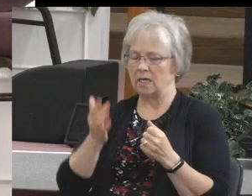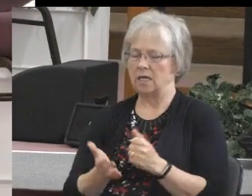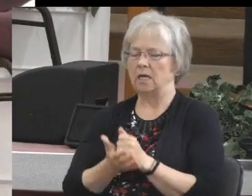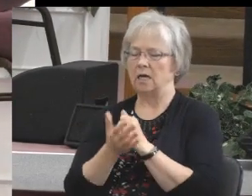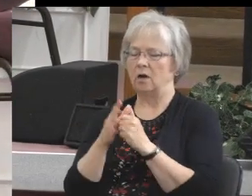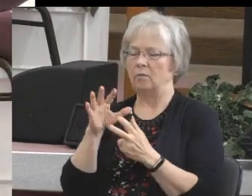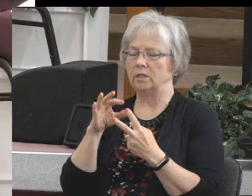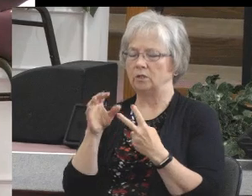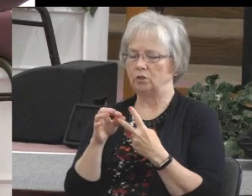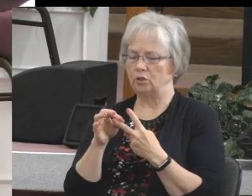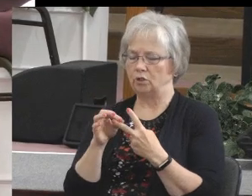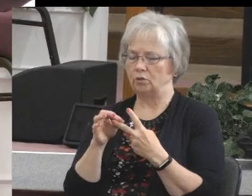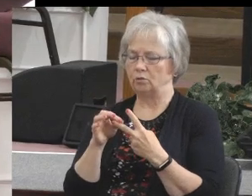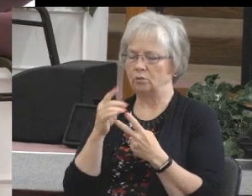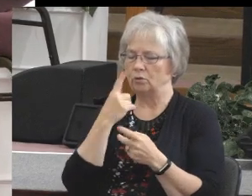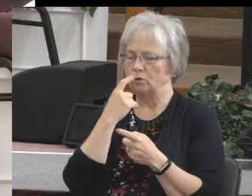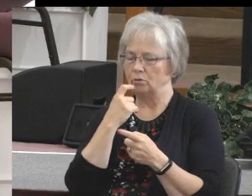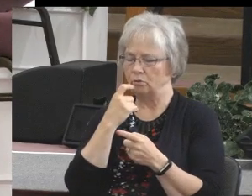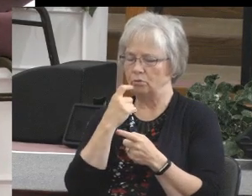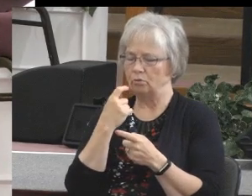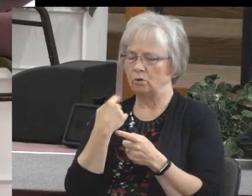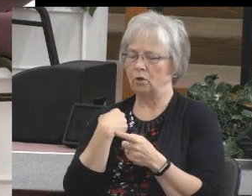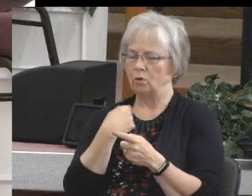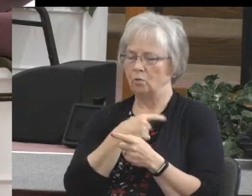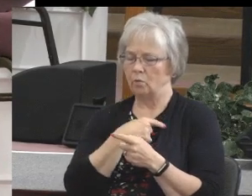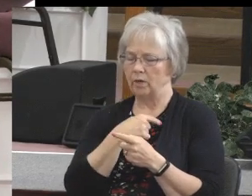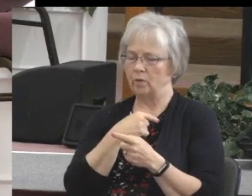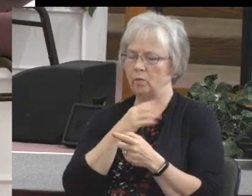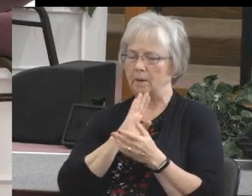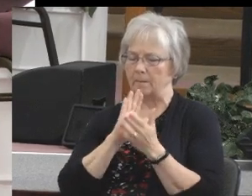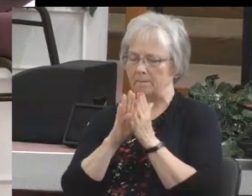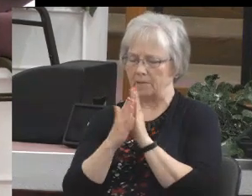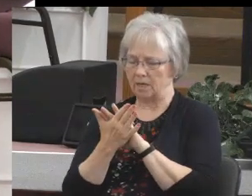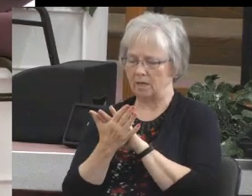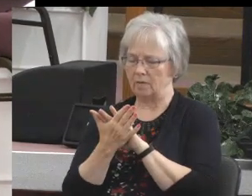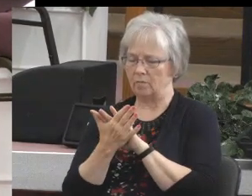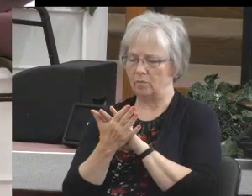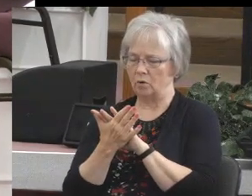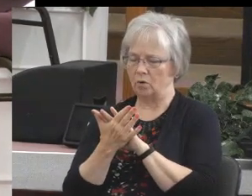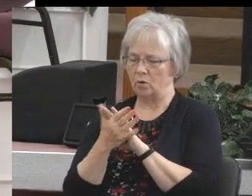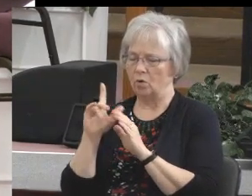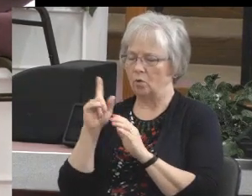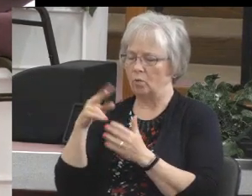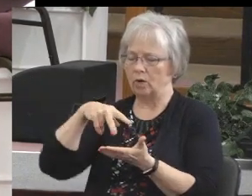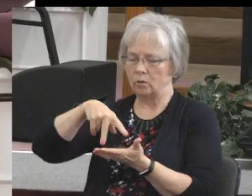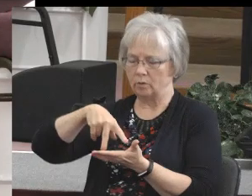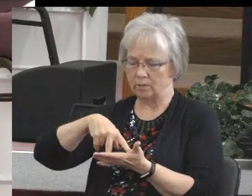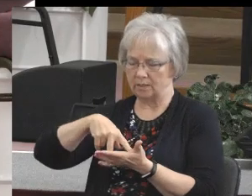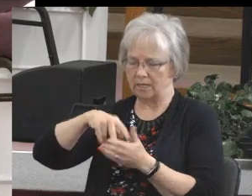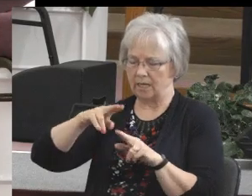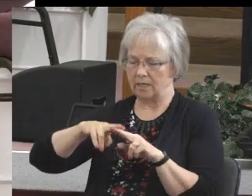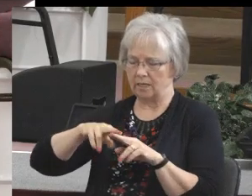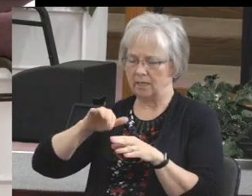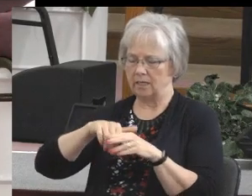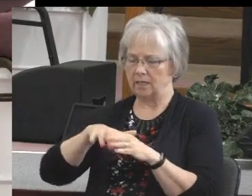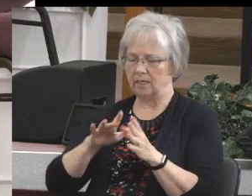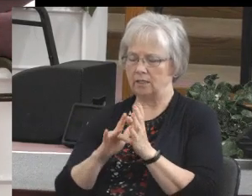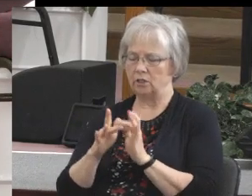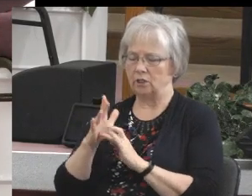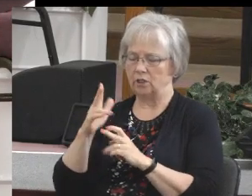choose who we are going to be and where we are going to stand, and help us to be faithful to it. We ask in Jesus'